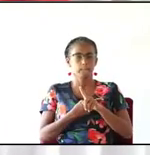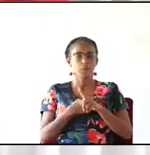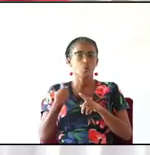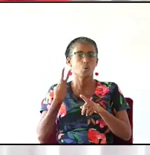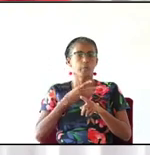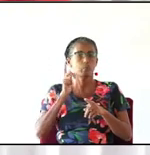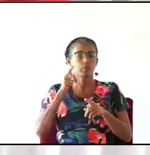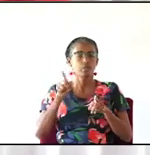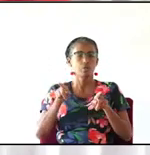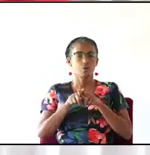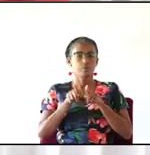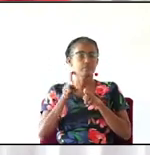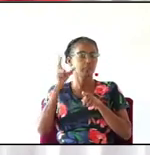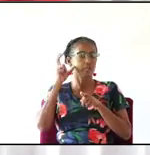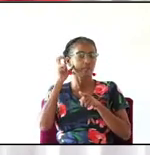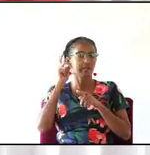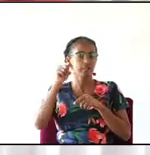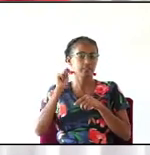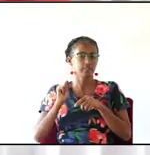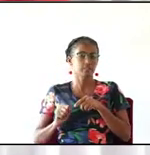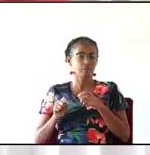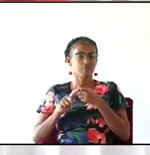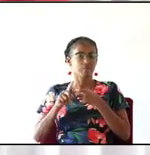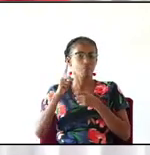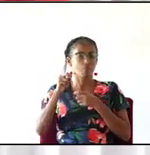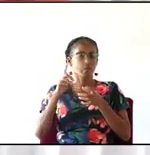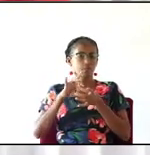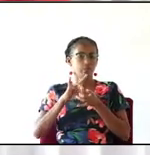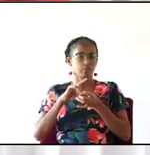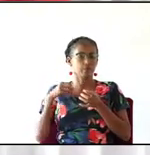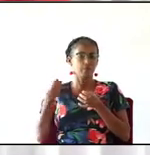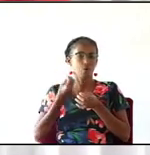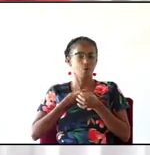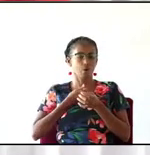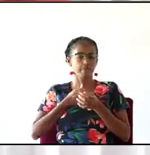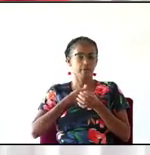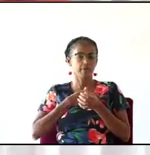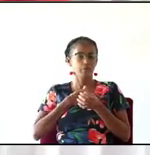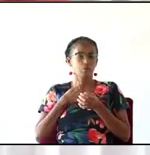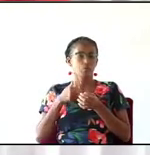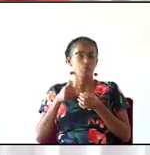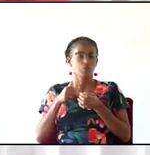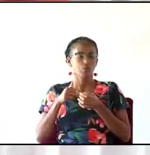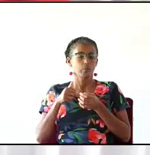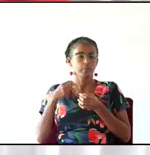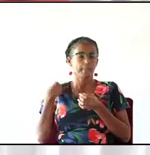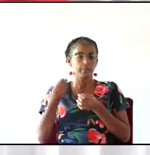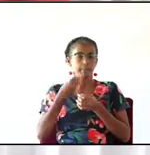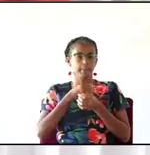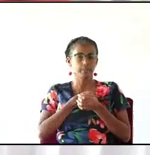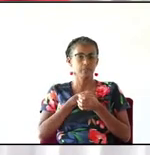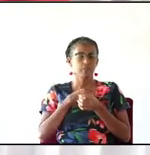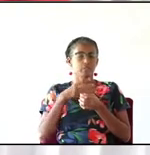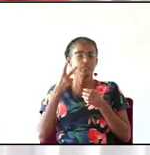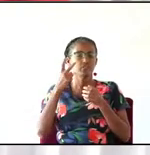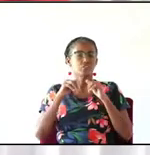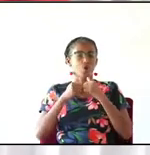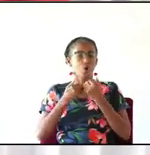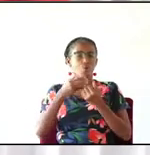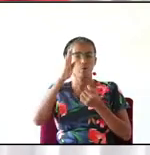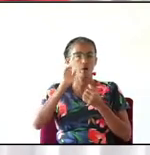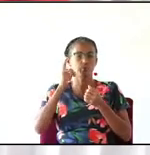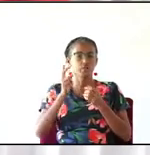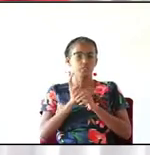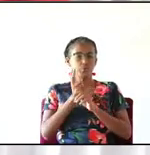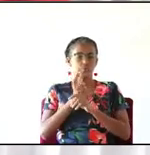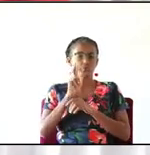testimony from one of our very own members, our sister Tamika Reese. We're looking forward to seeing how God will use her to inspire